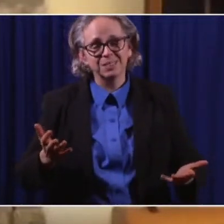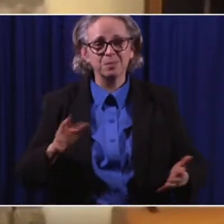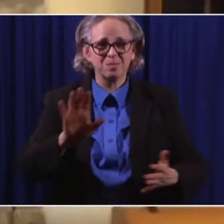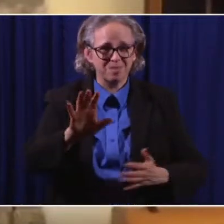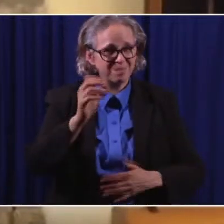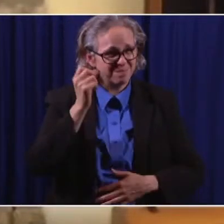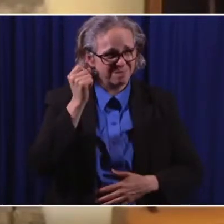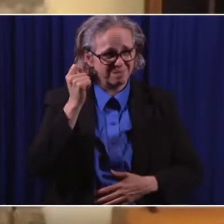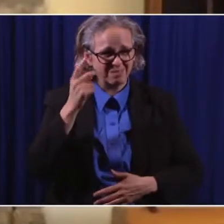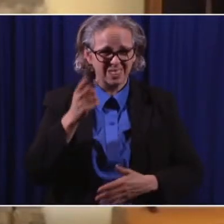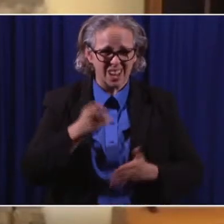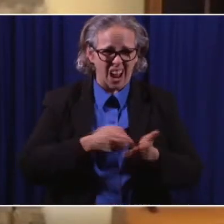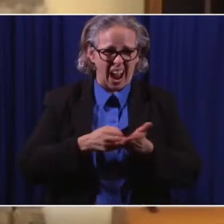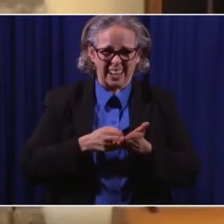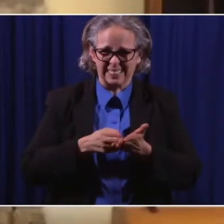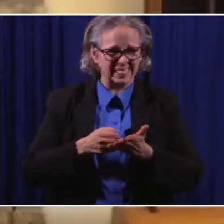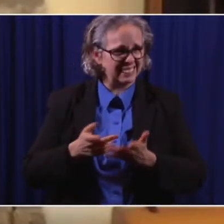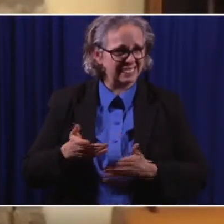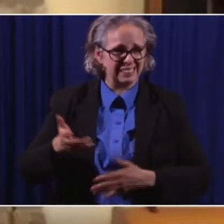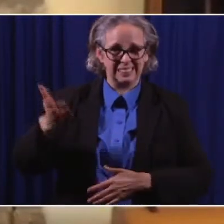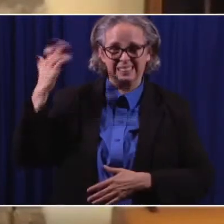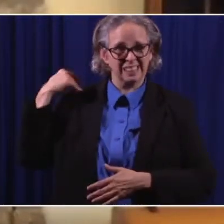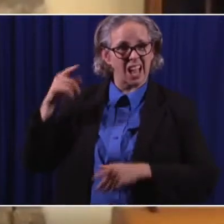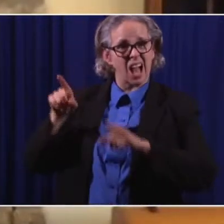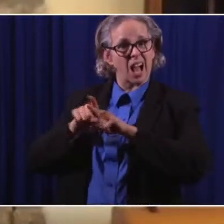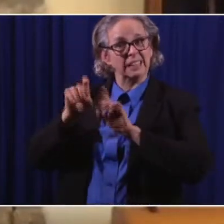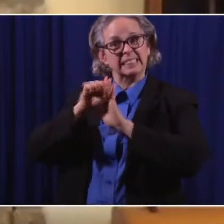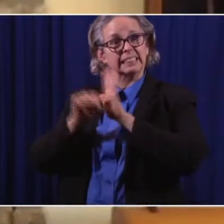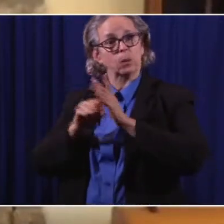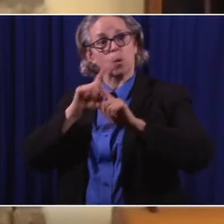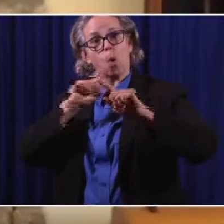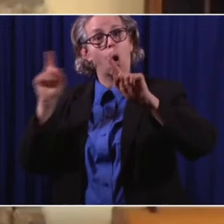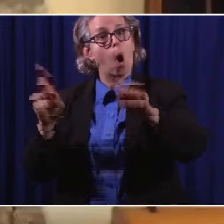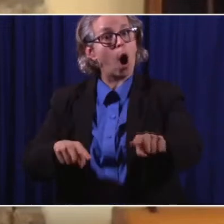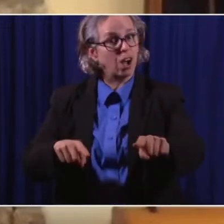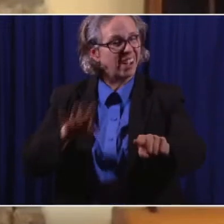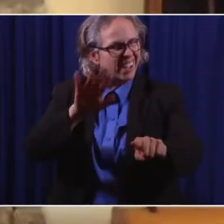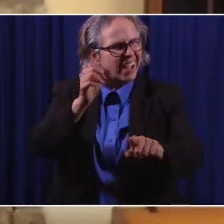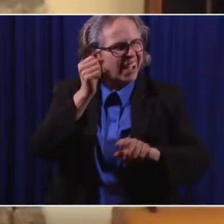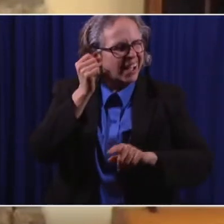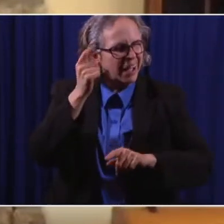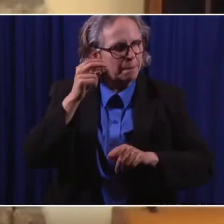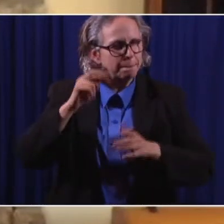not ask sheriffs or police departments to issue tickets, but many of them,